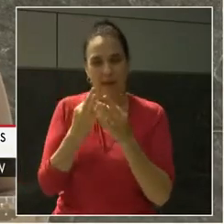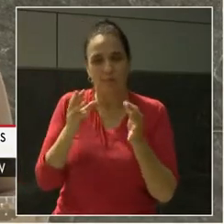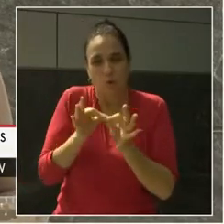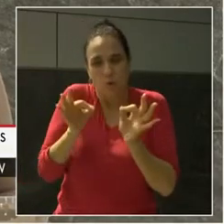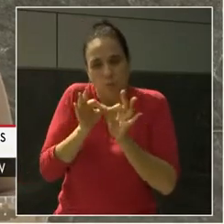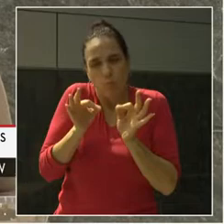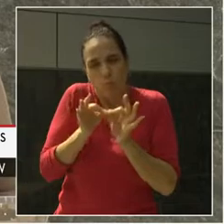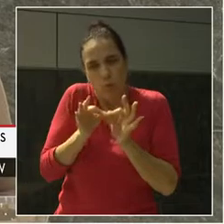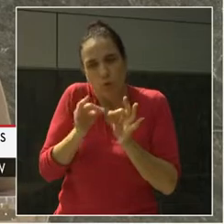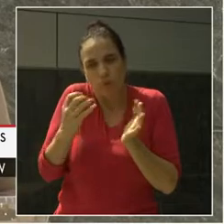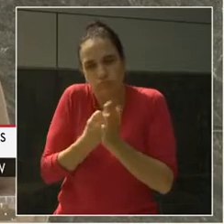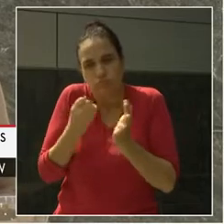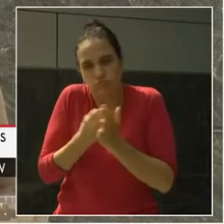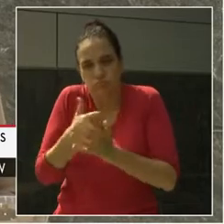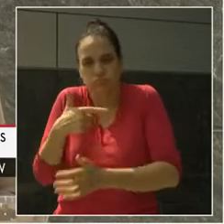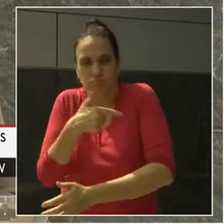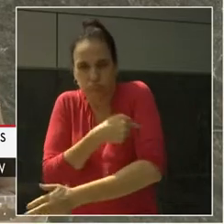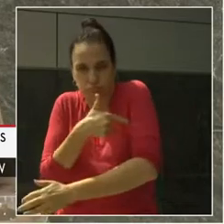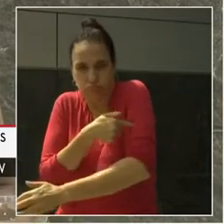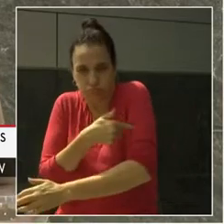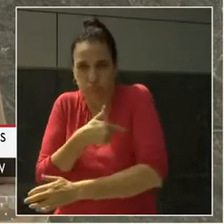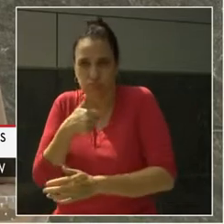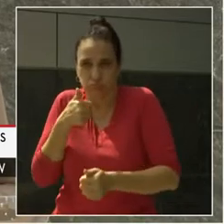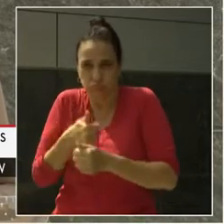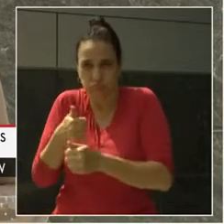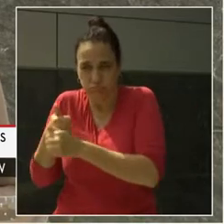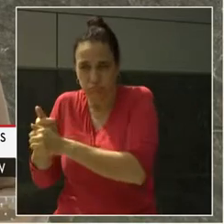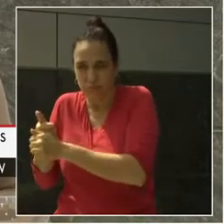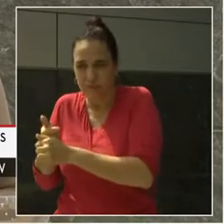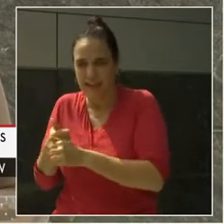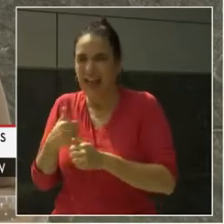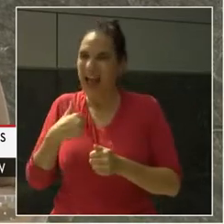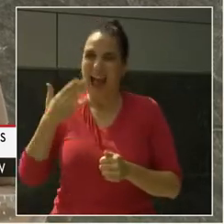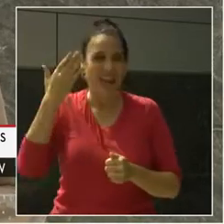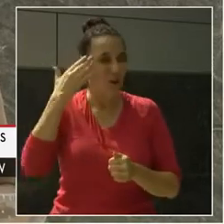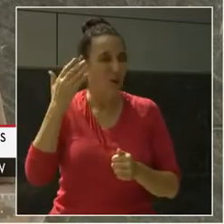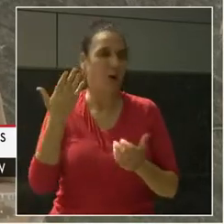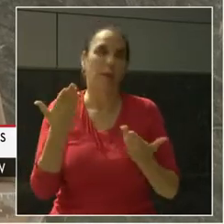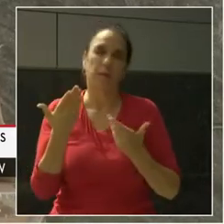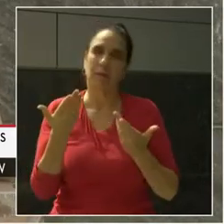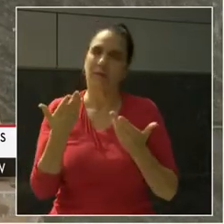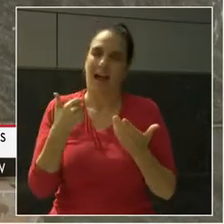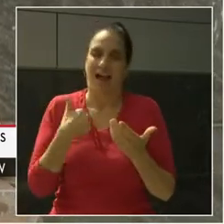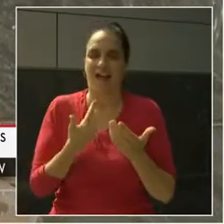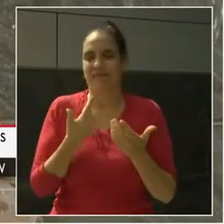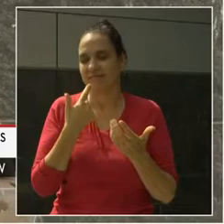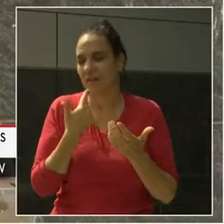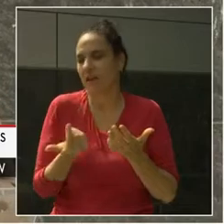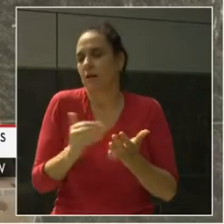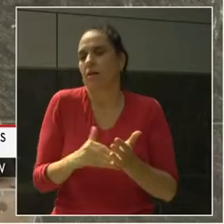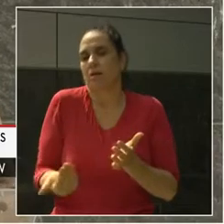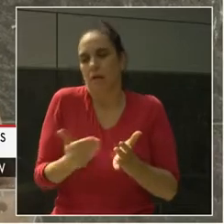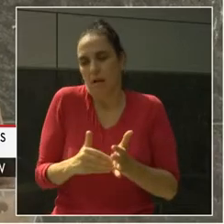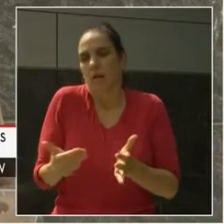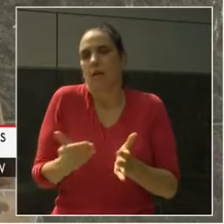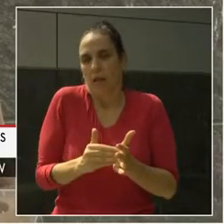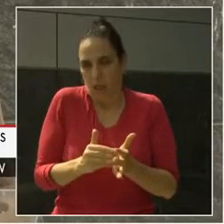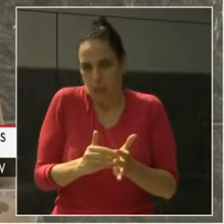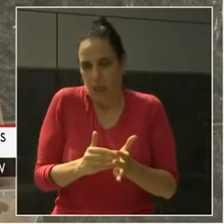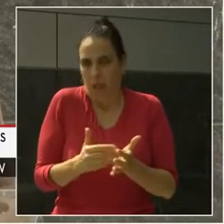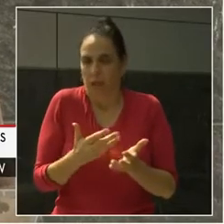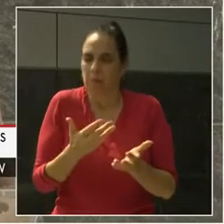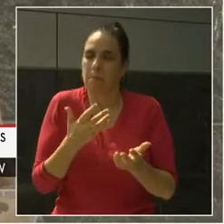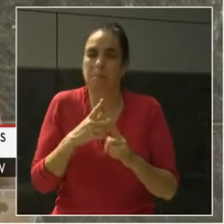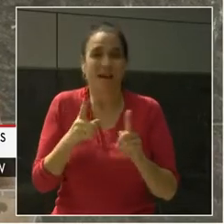their immunizations. I know I may sound like a broken record, but it's real important,